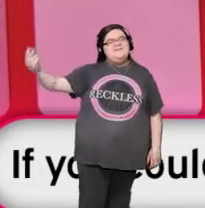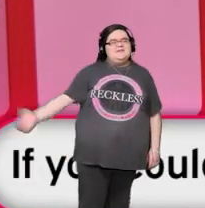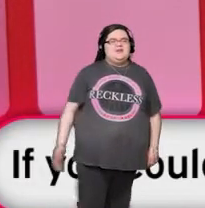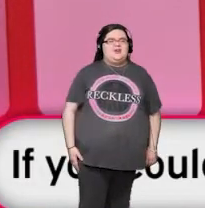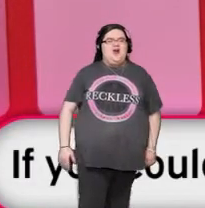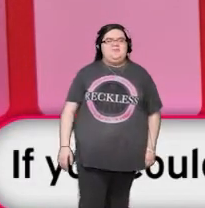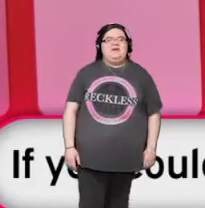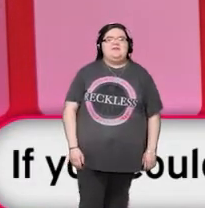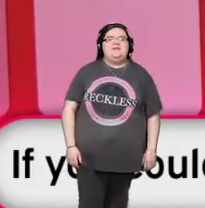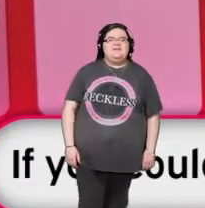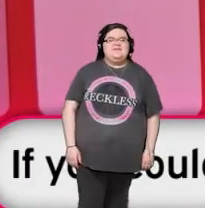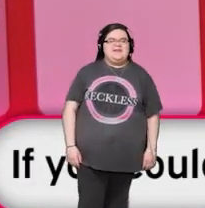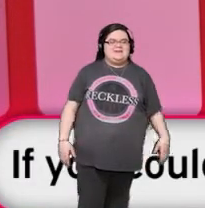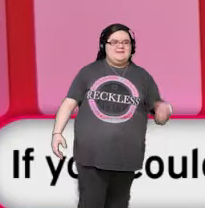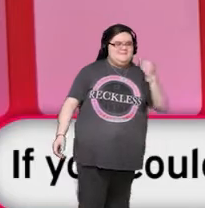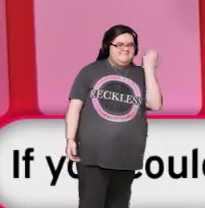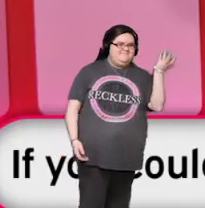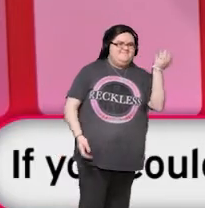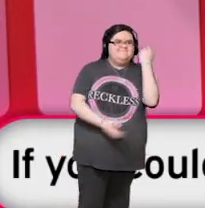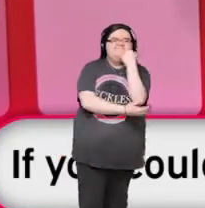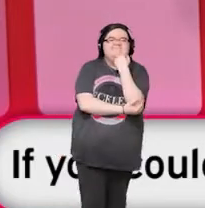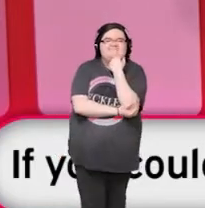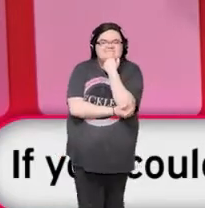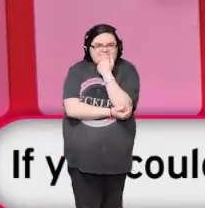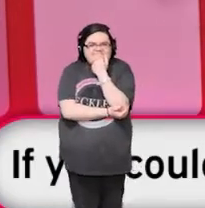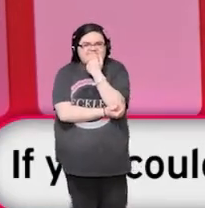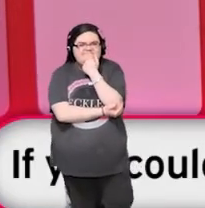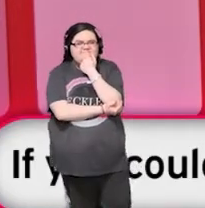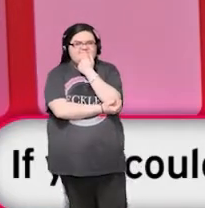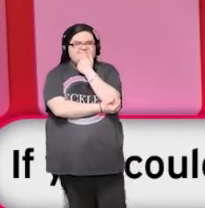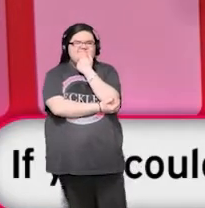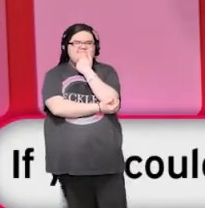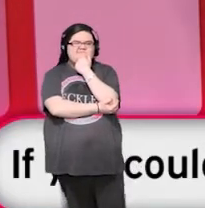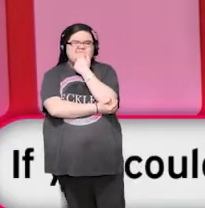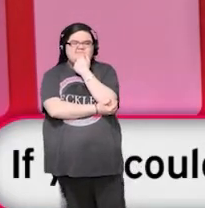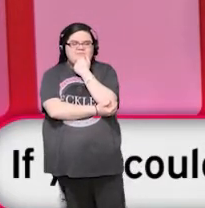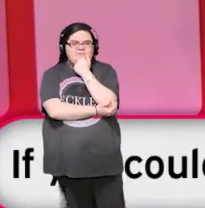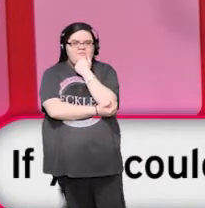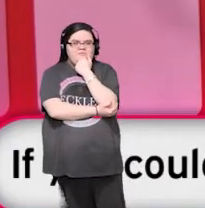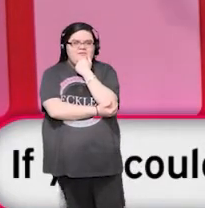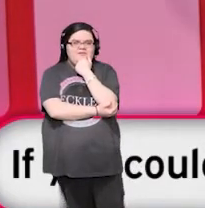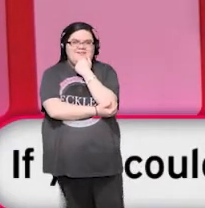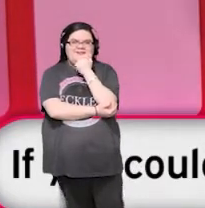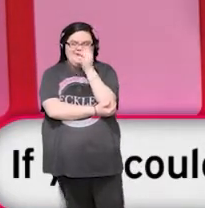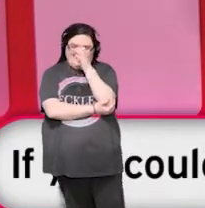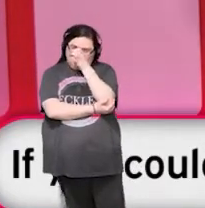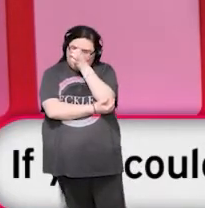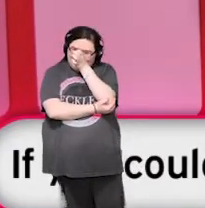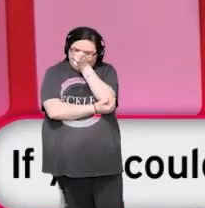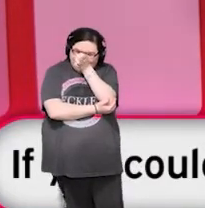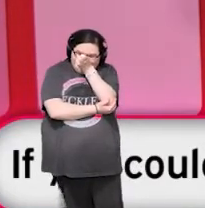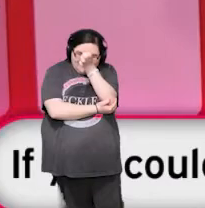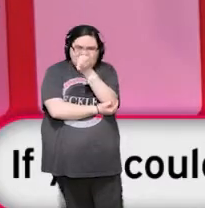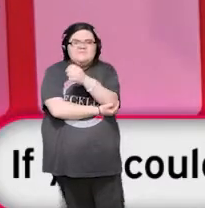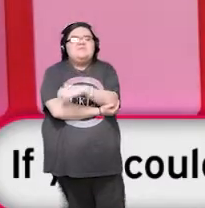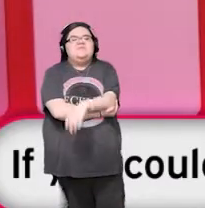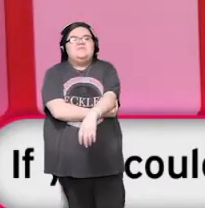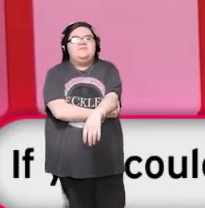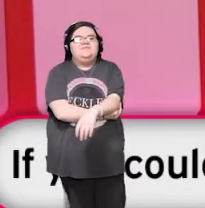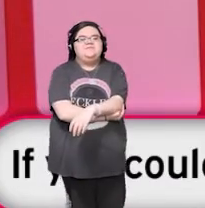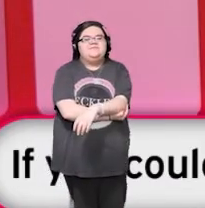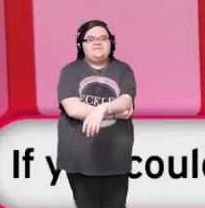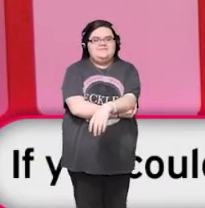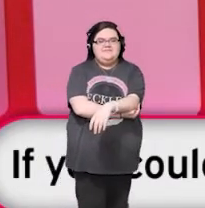Because money feels like a cop out, so I want to like. Yeah, an endless beard. Yeah, what are you doing? Health. Okay.